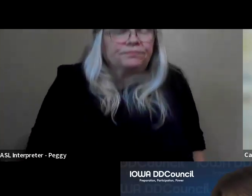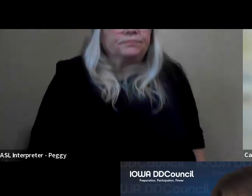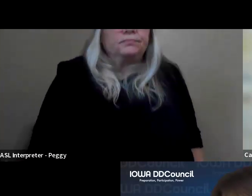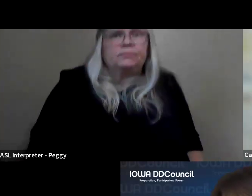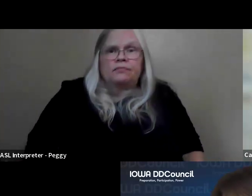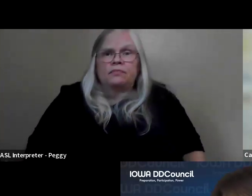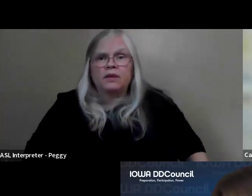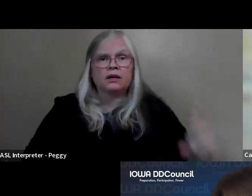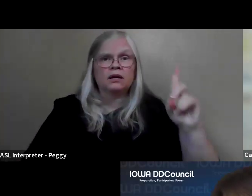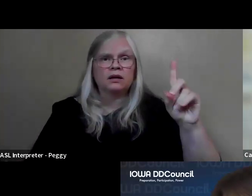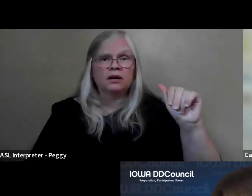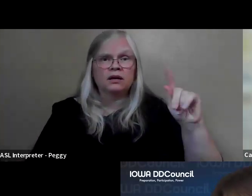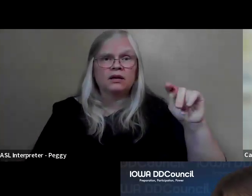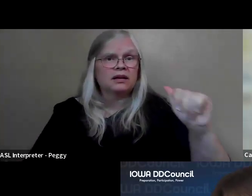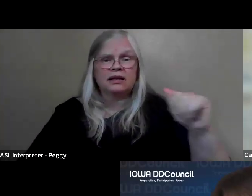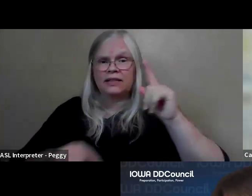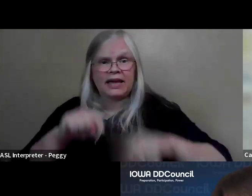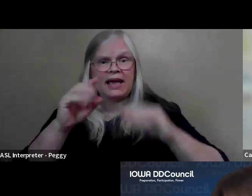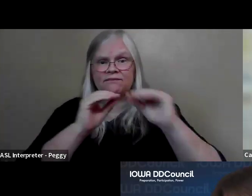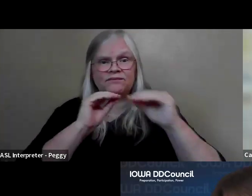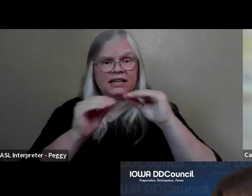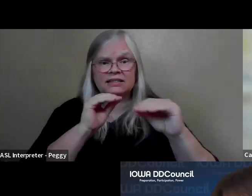Or they can't fit in their wheelchair.